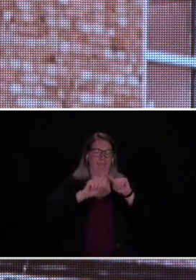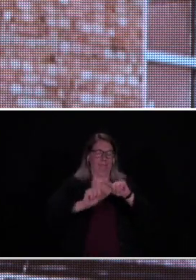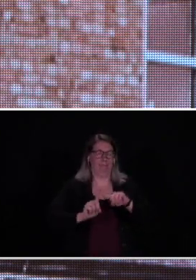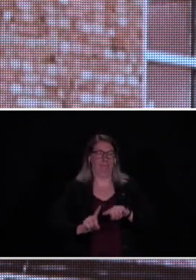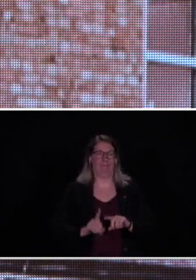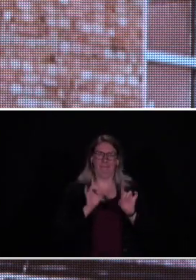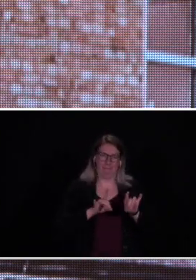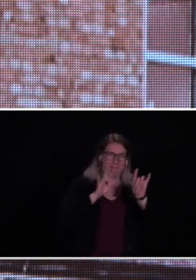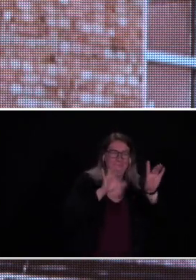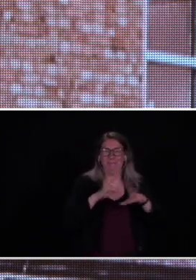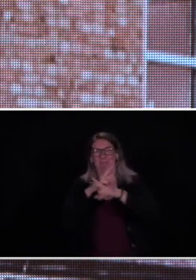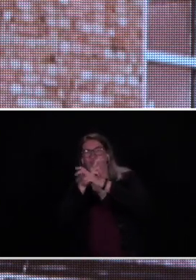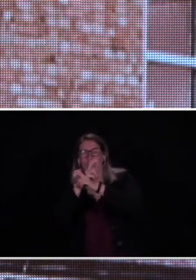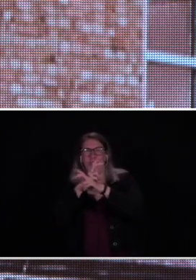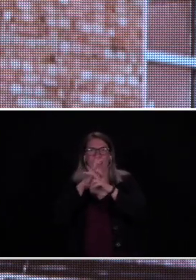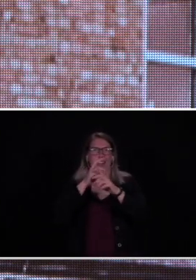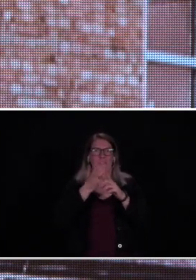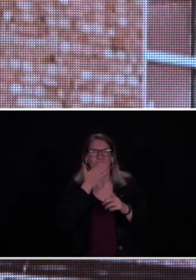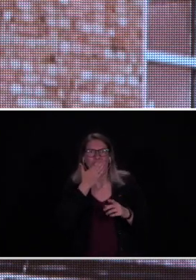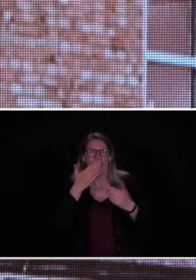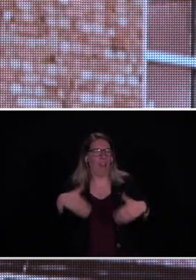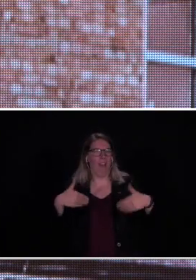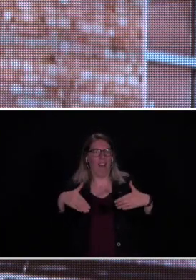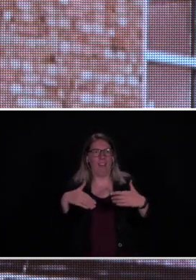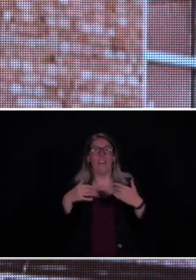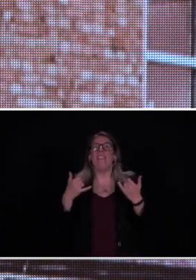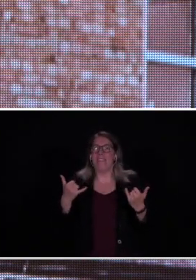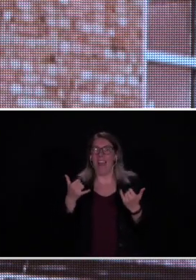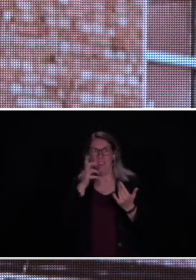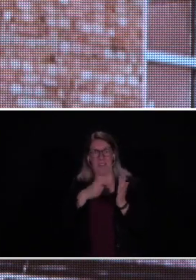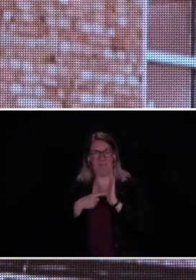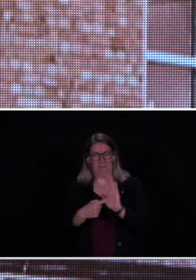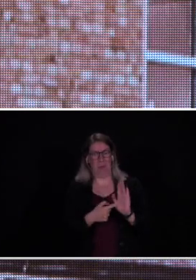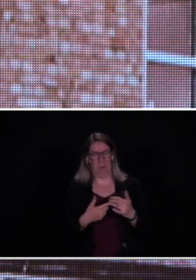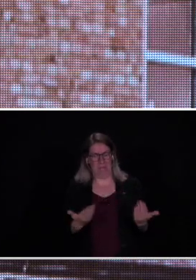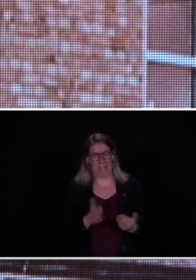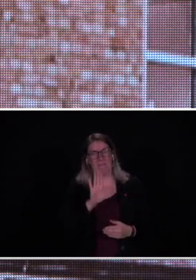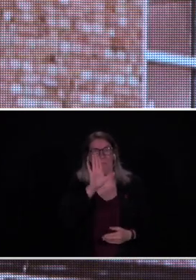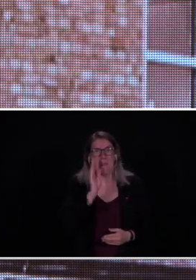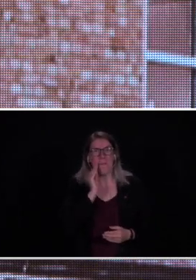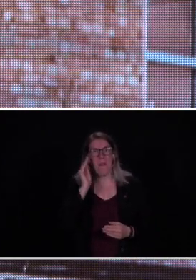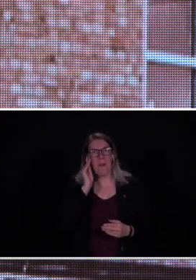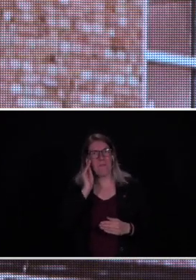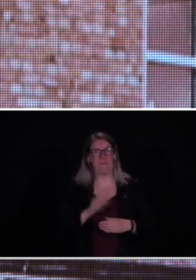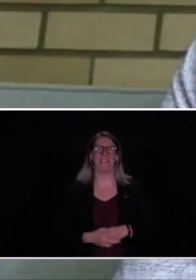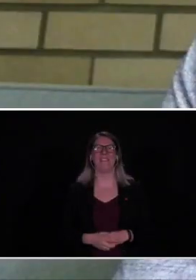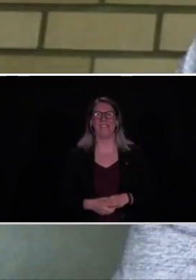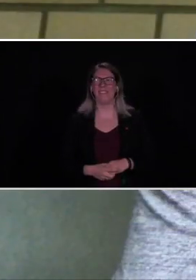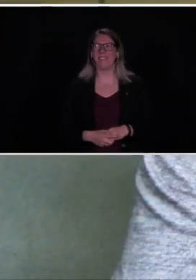and the Czech Republic, and now they're about to perform in your home.